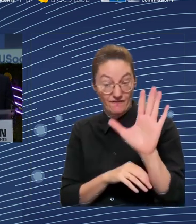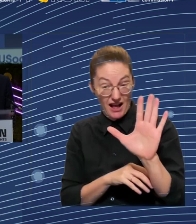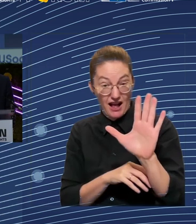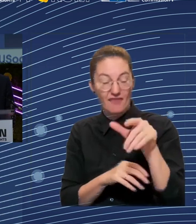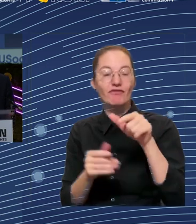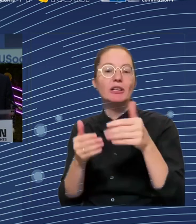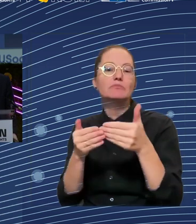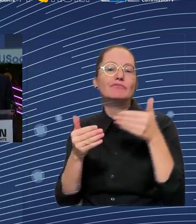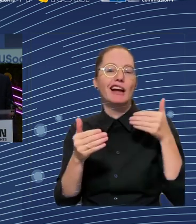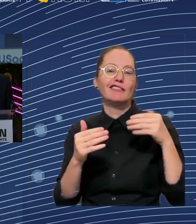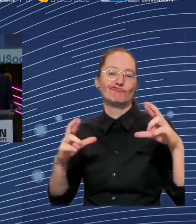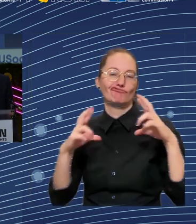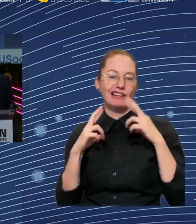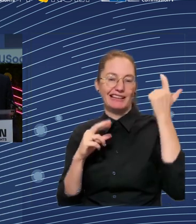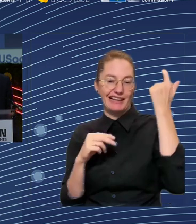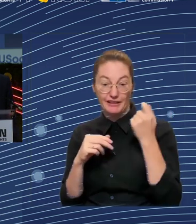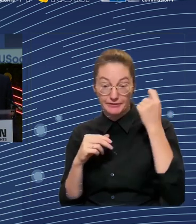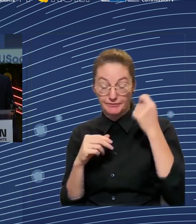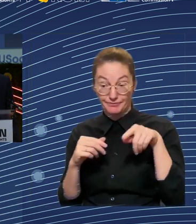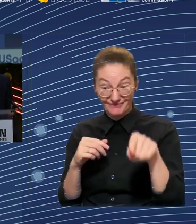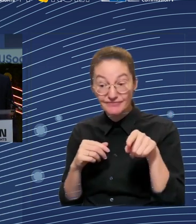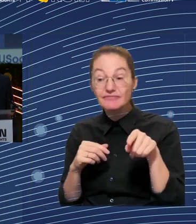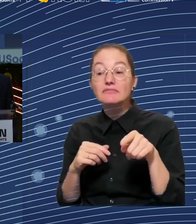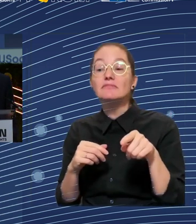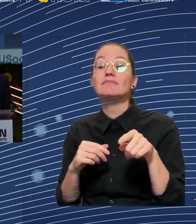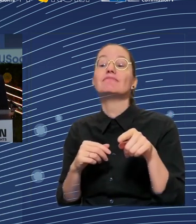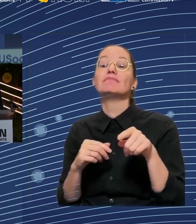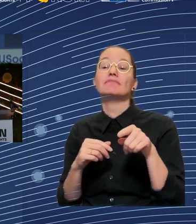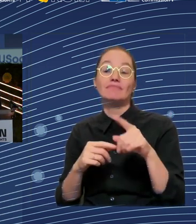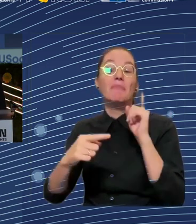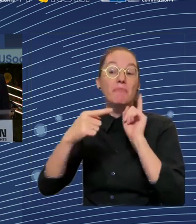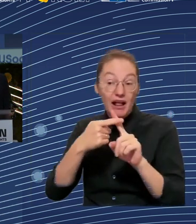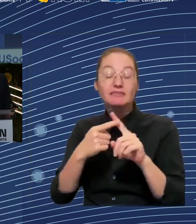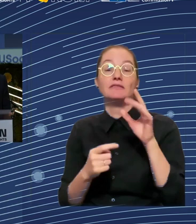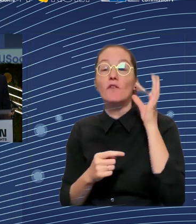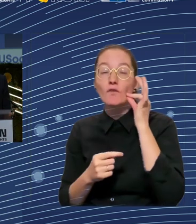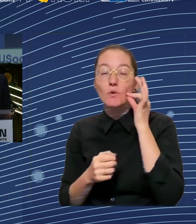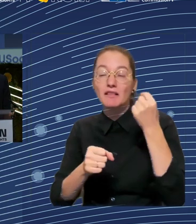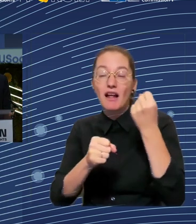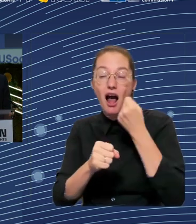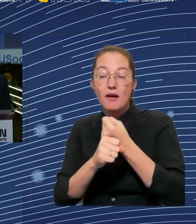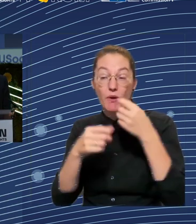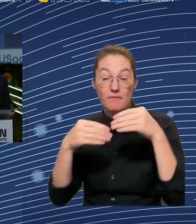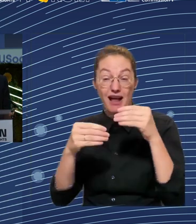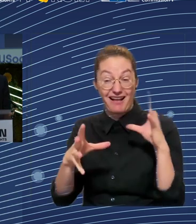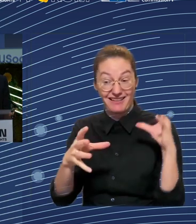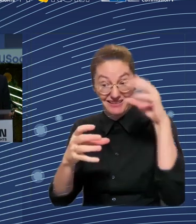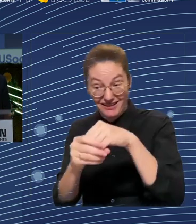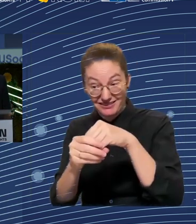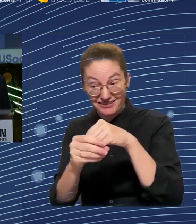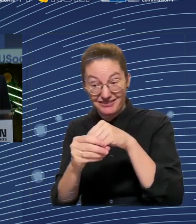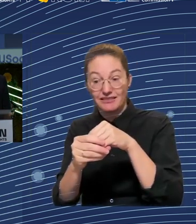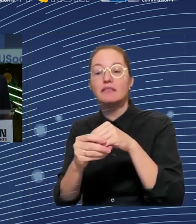shortages there. What I want to do is to give you an overview of how the participation penalties for